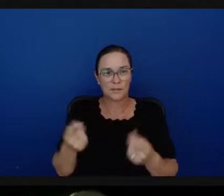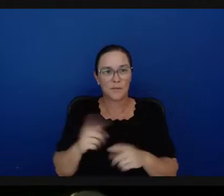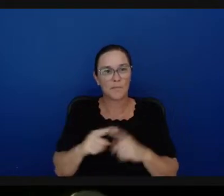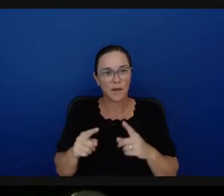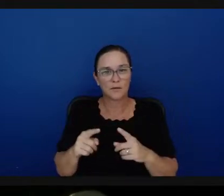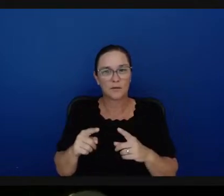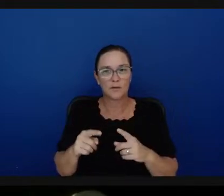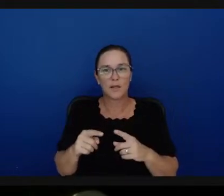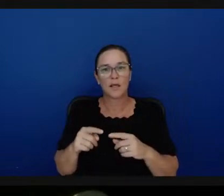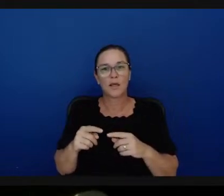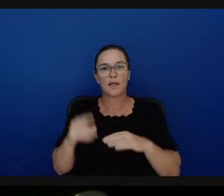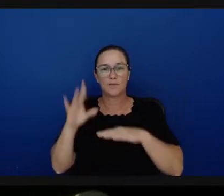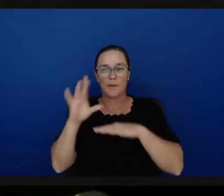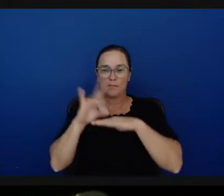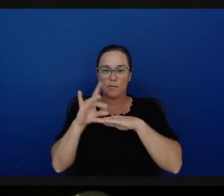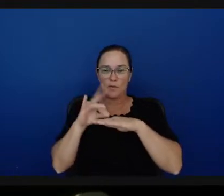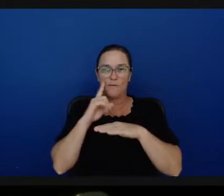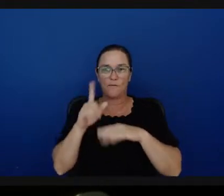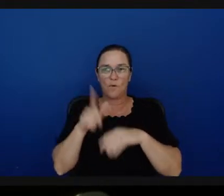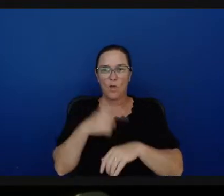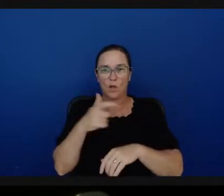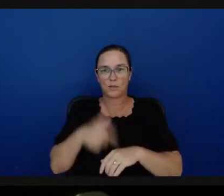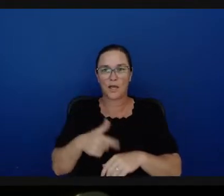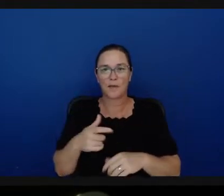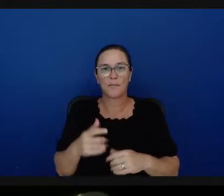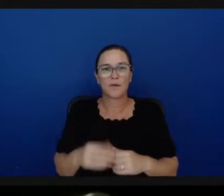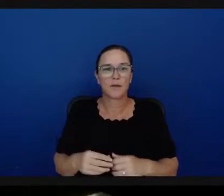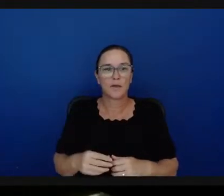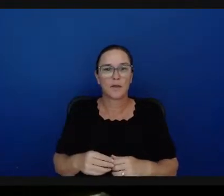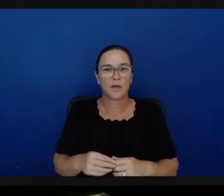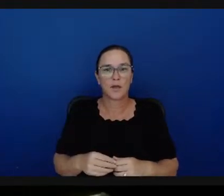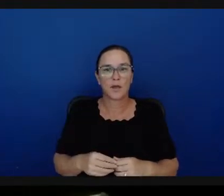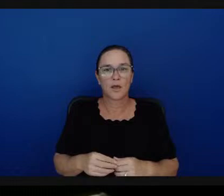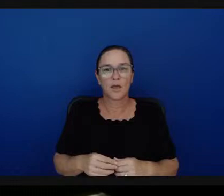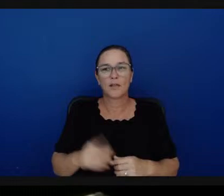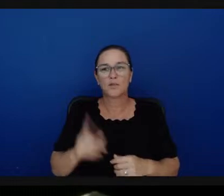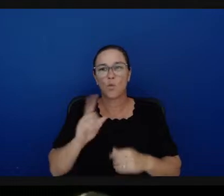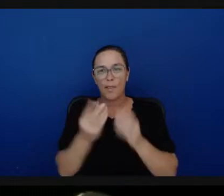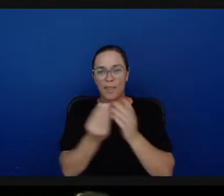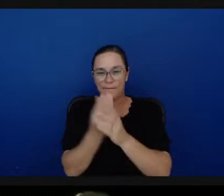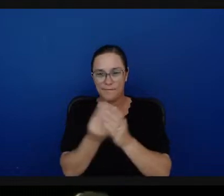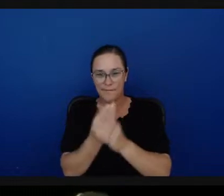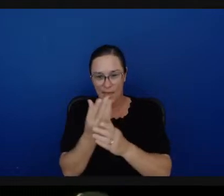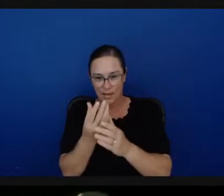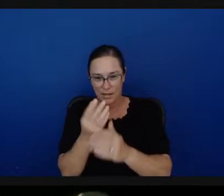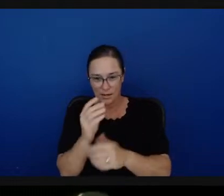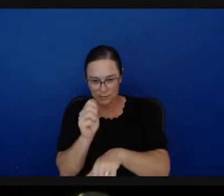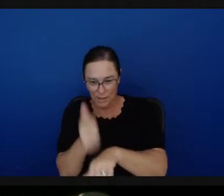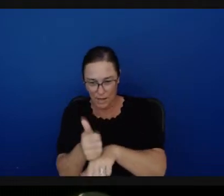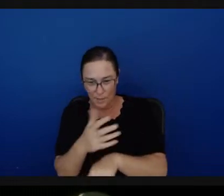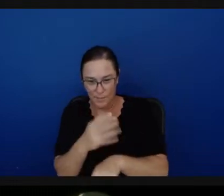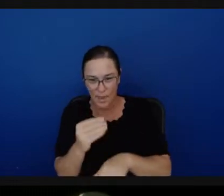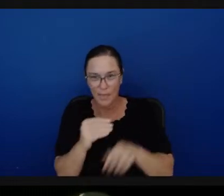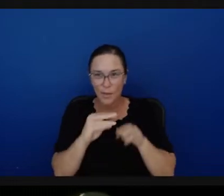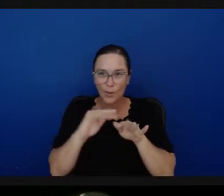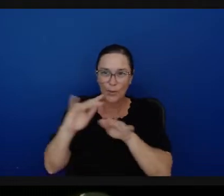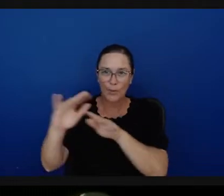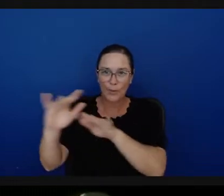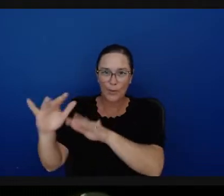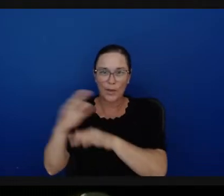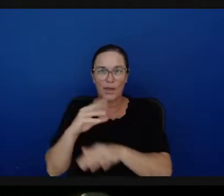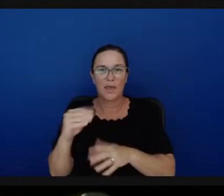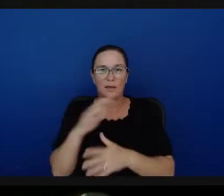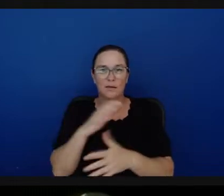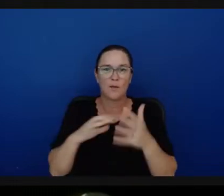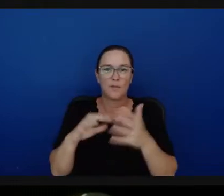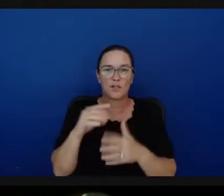time. It's kind of the location of where it's beginning and in which ways the wind blowing. So it was happening more so towards the desert, and the combination of this